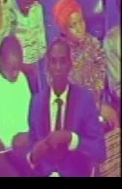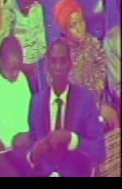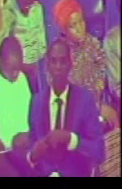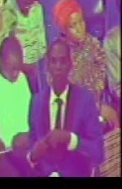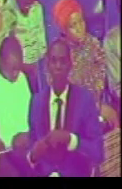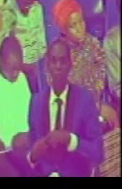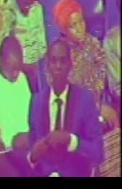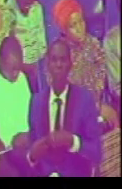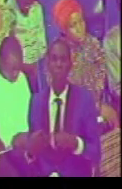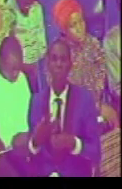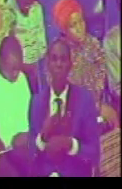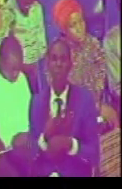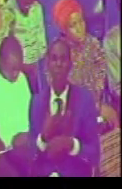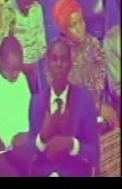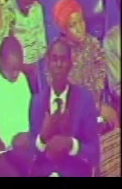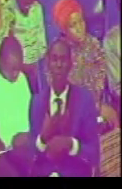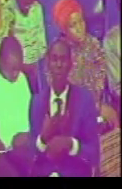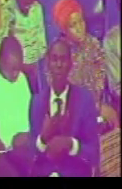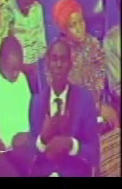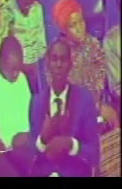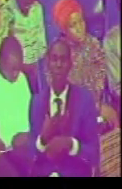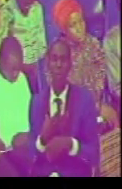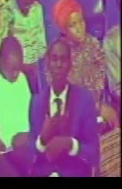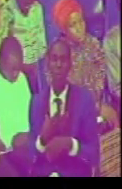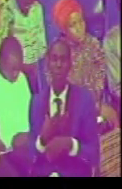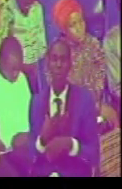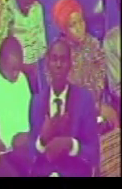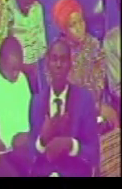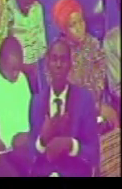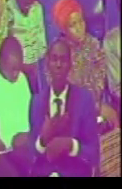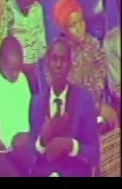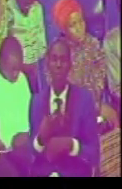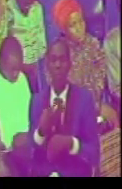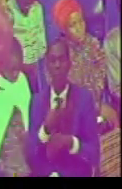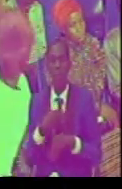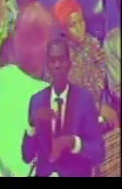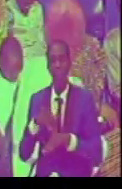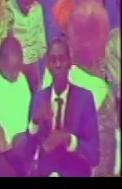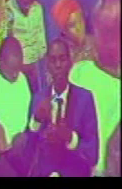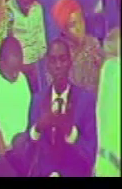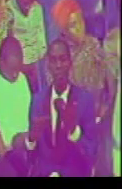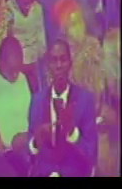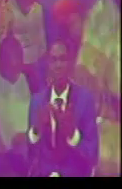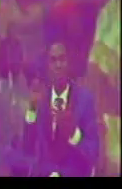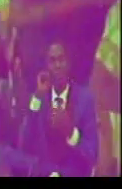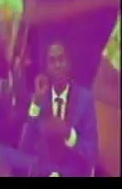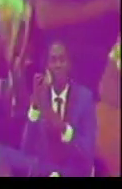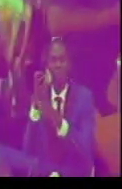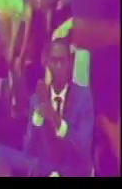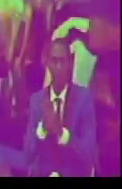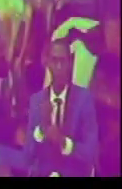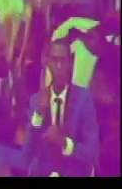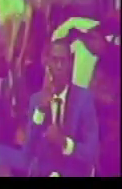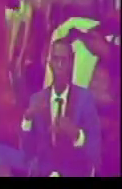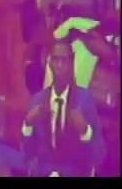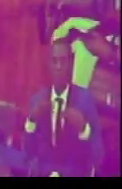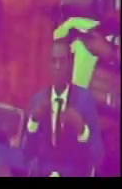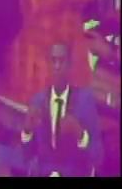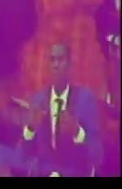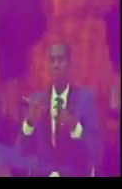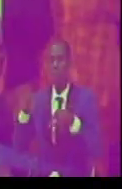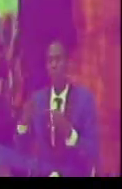problem, and at the crusade I came and I received my